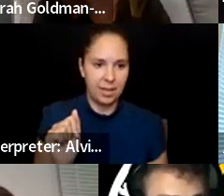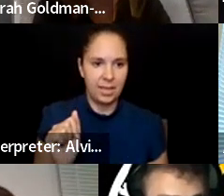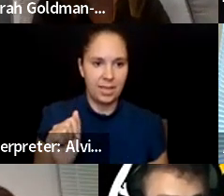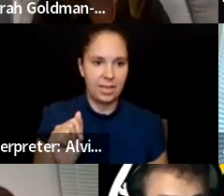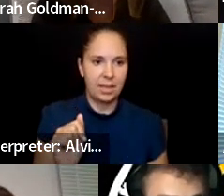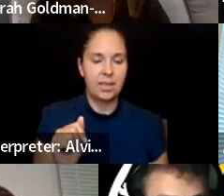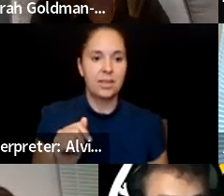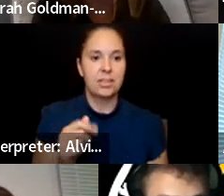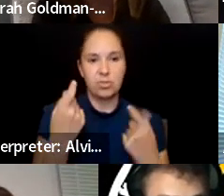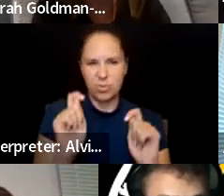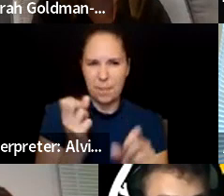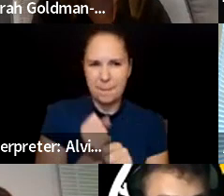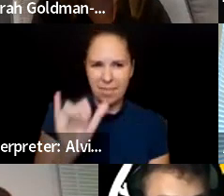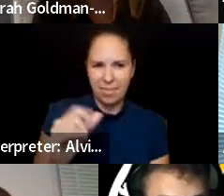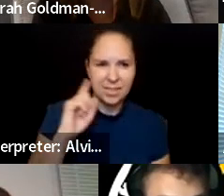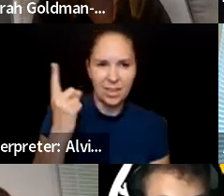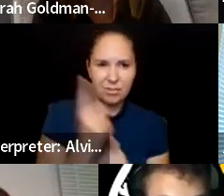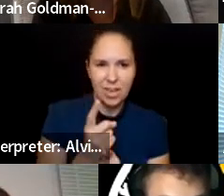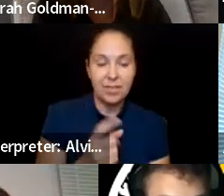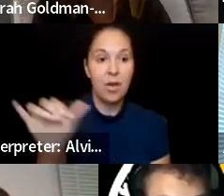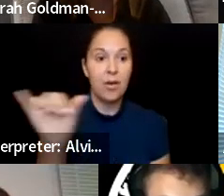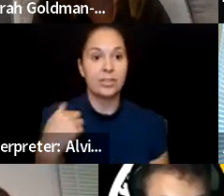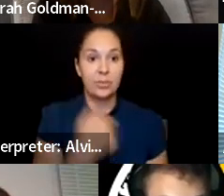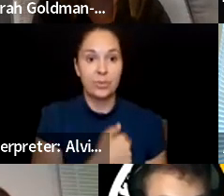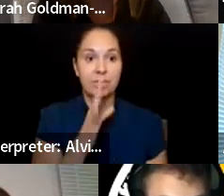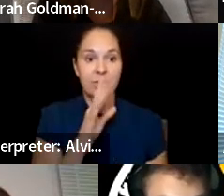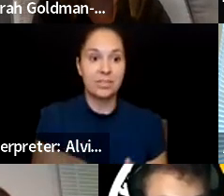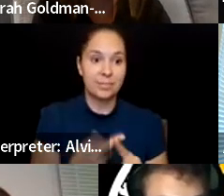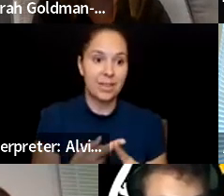trying to make that sound right. Also, we talked about my